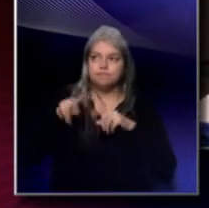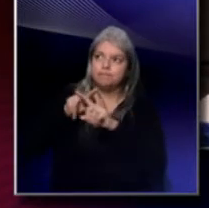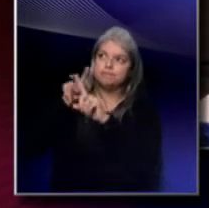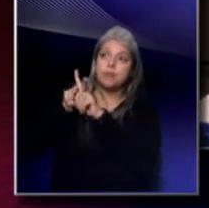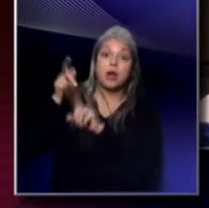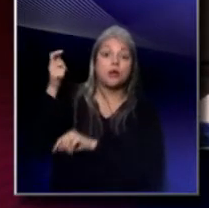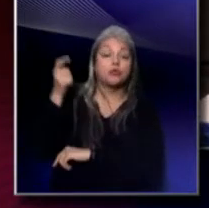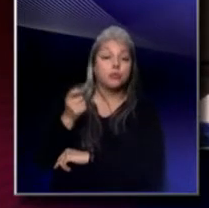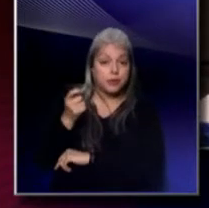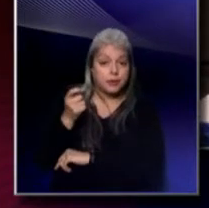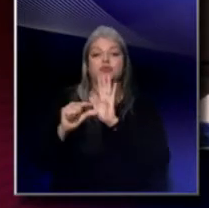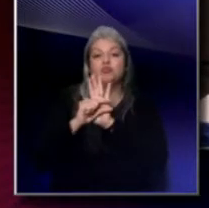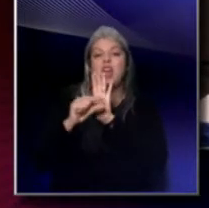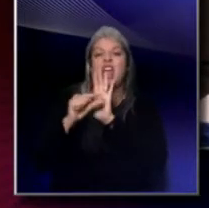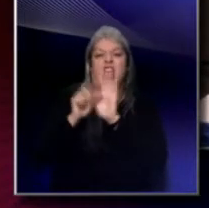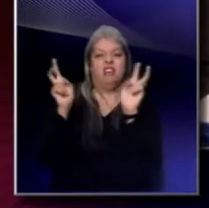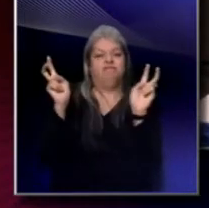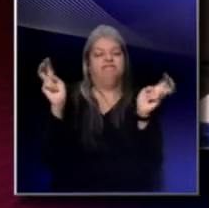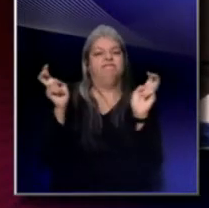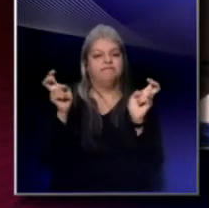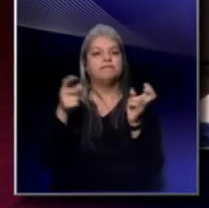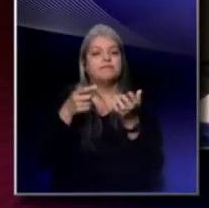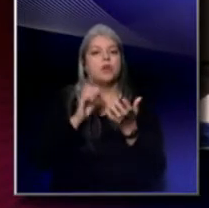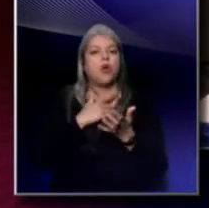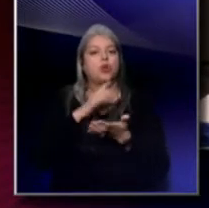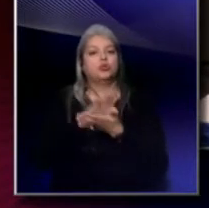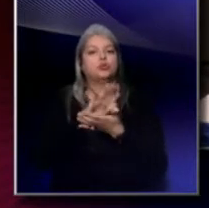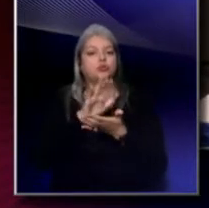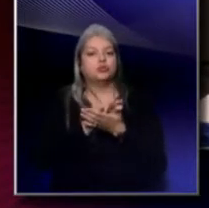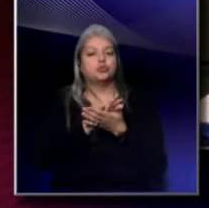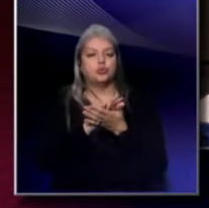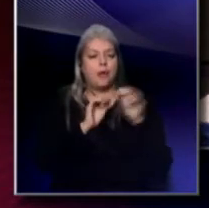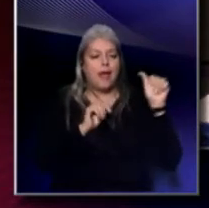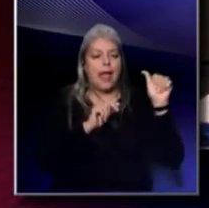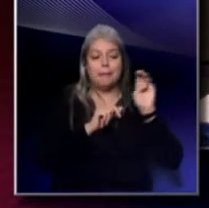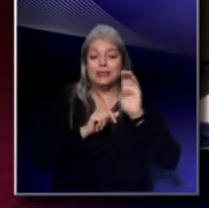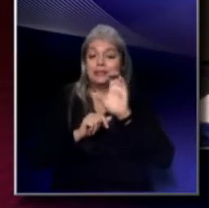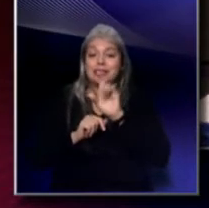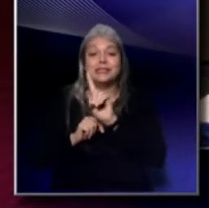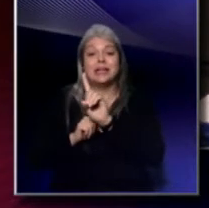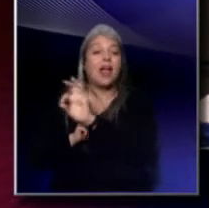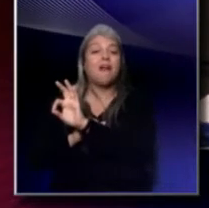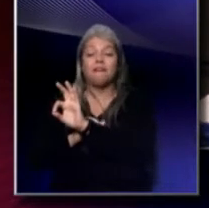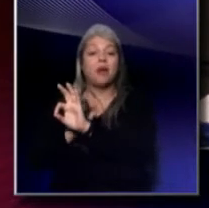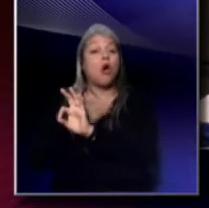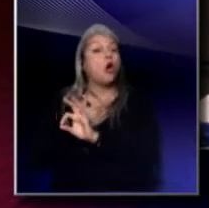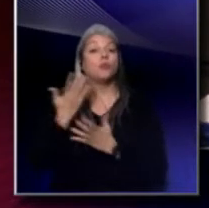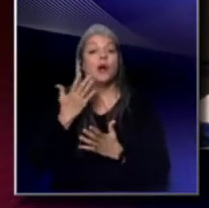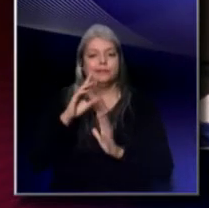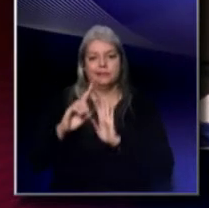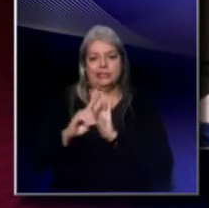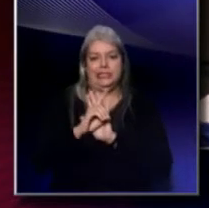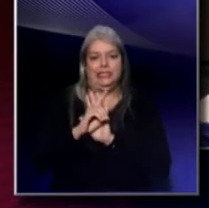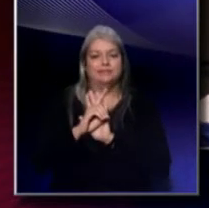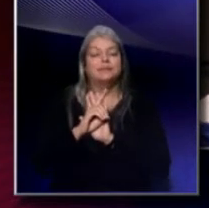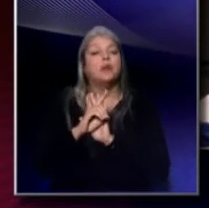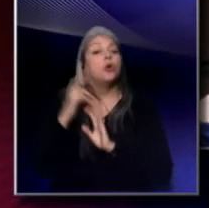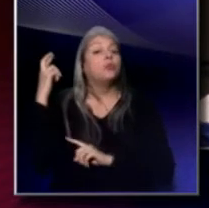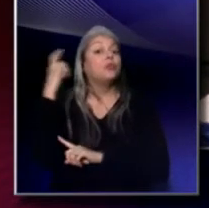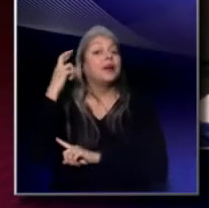is because we're rating our schools as Ds. And part of that is because